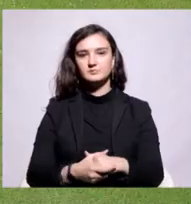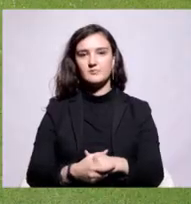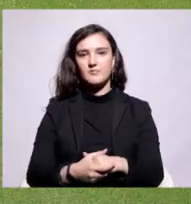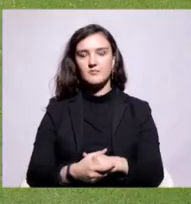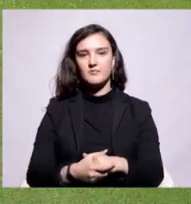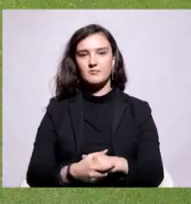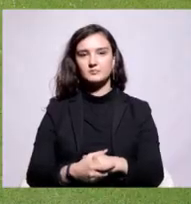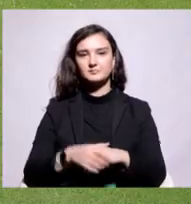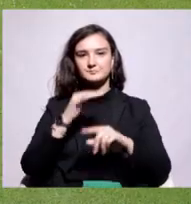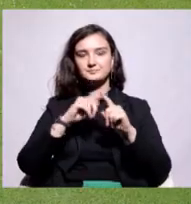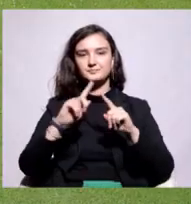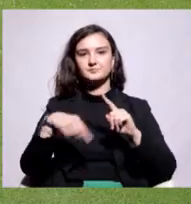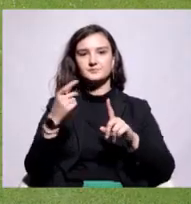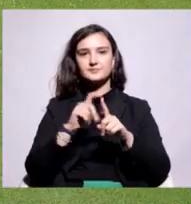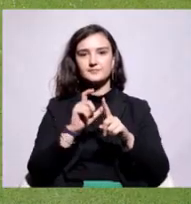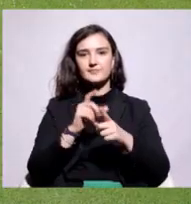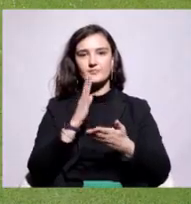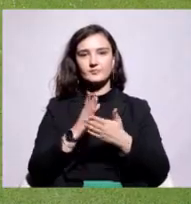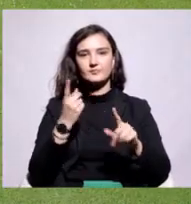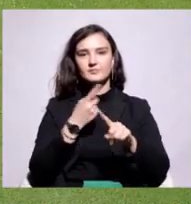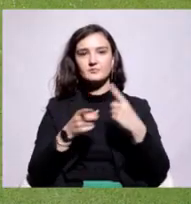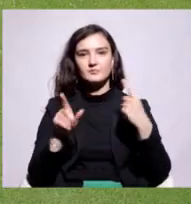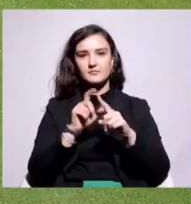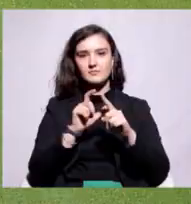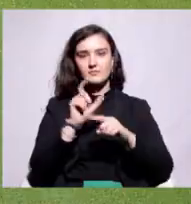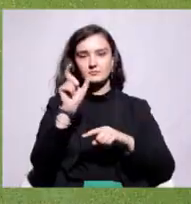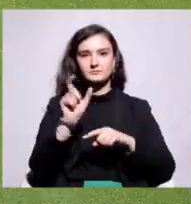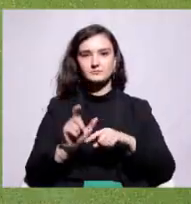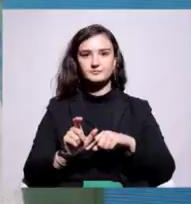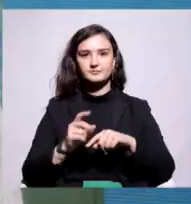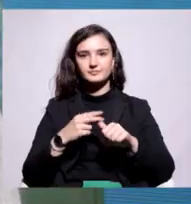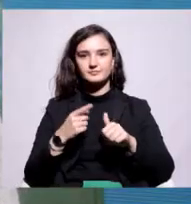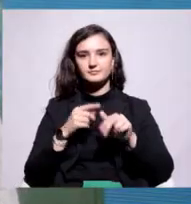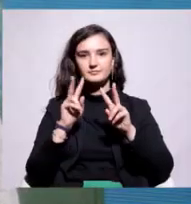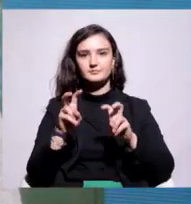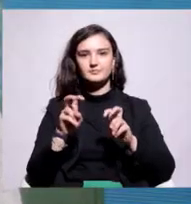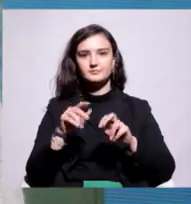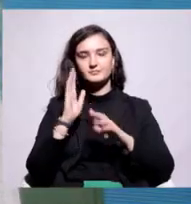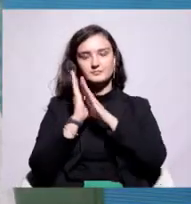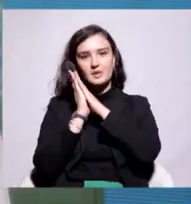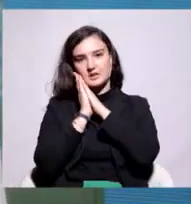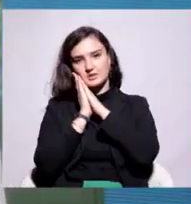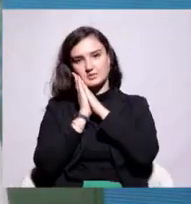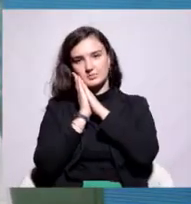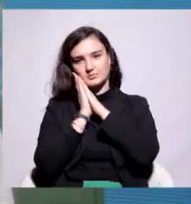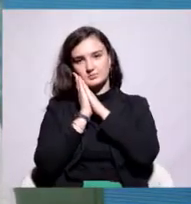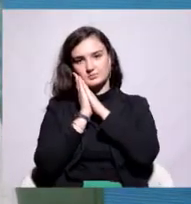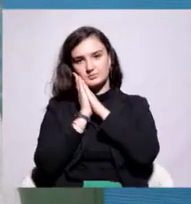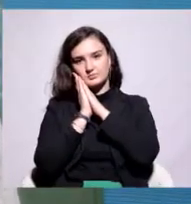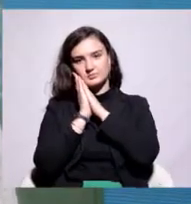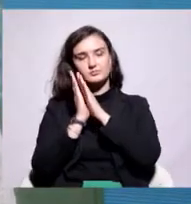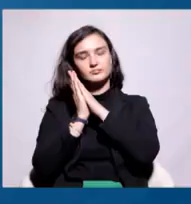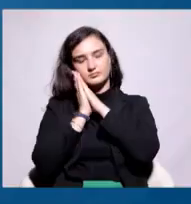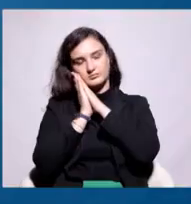Our next word is another phrasal verb. It is to fall asleep. To fall